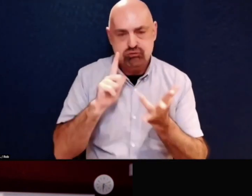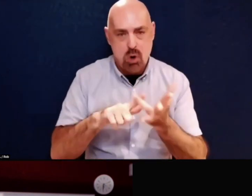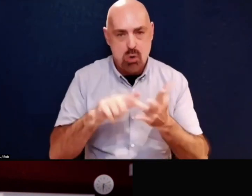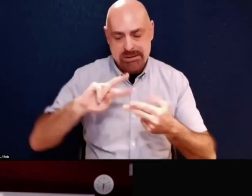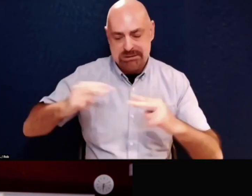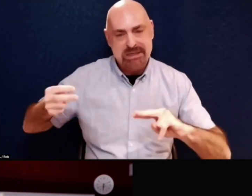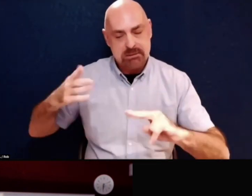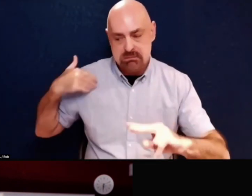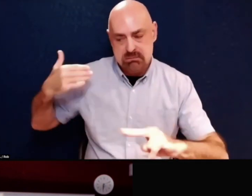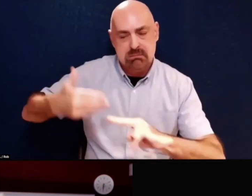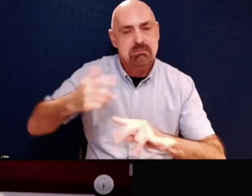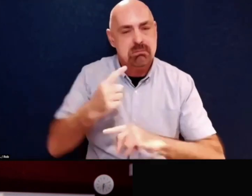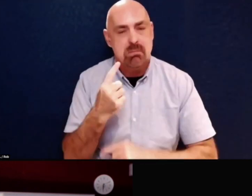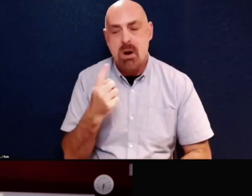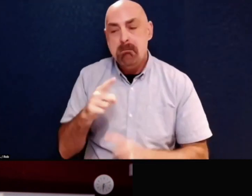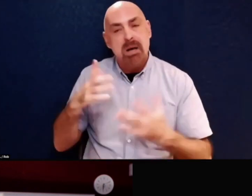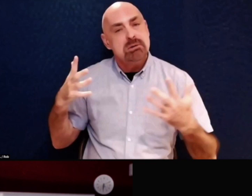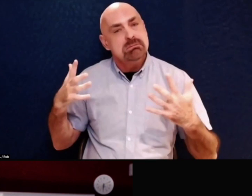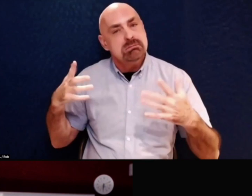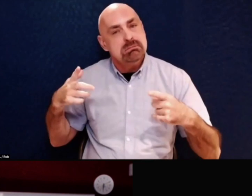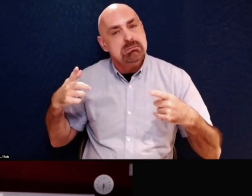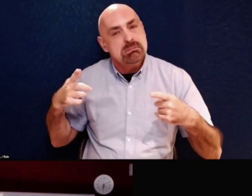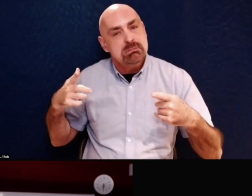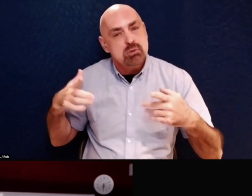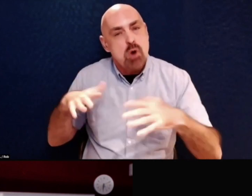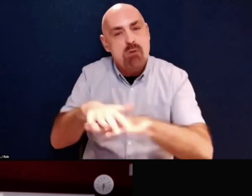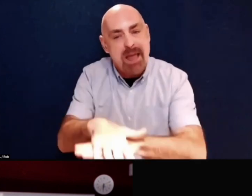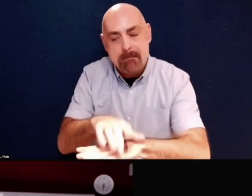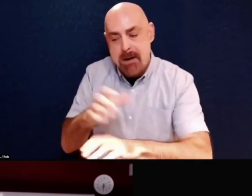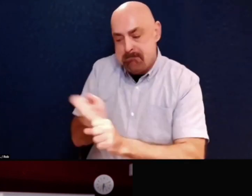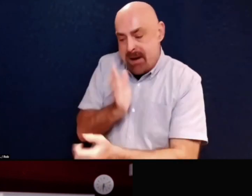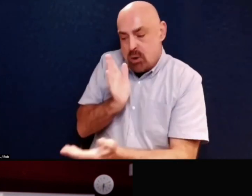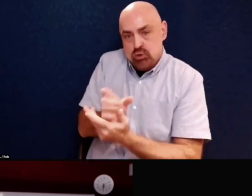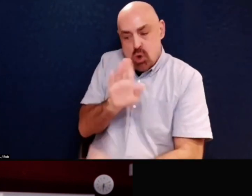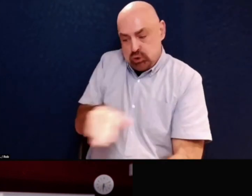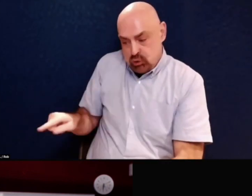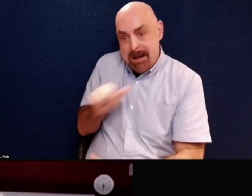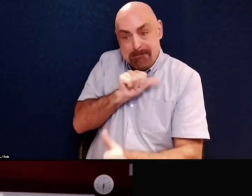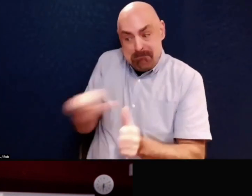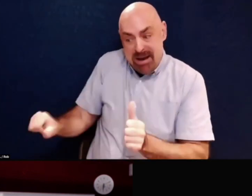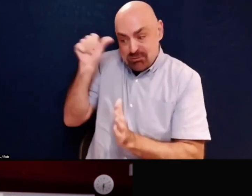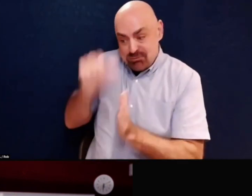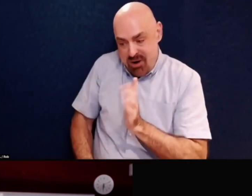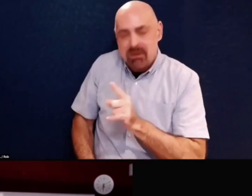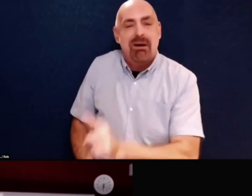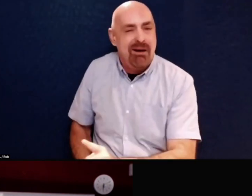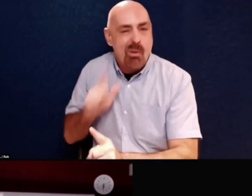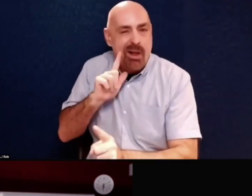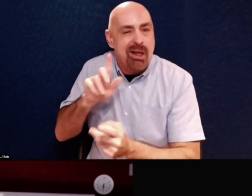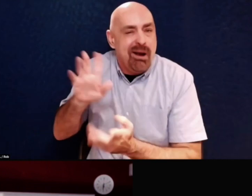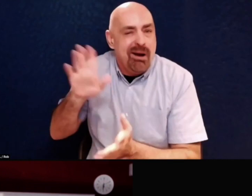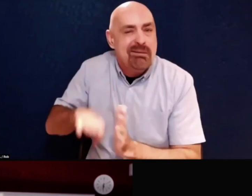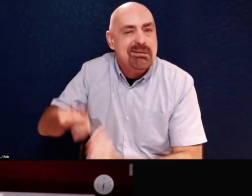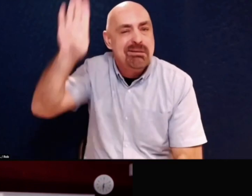it does overlap with the general point about trying to make sure that children have the best start in life and the best opportunities in life. So one